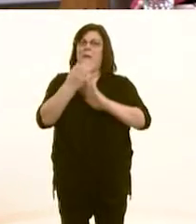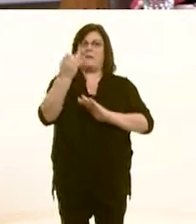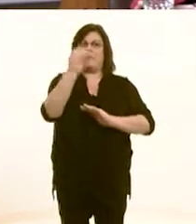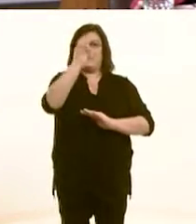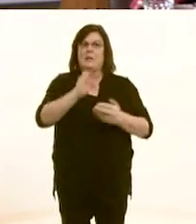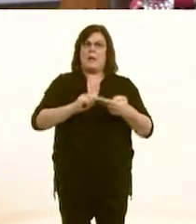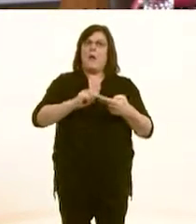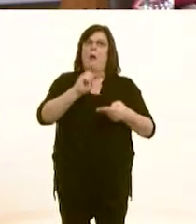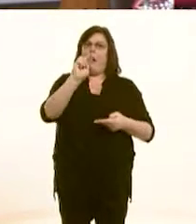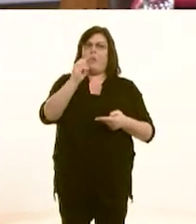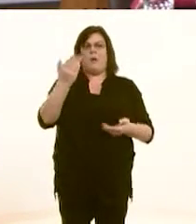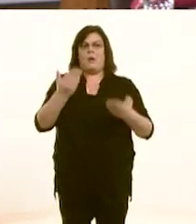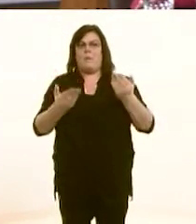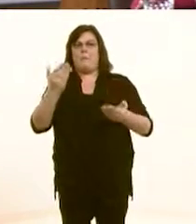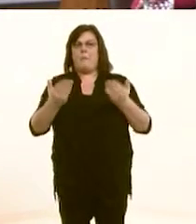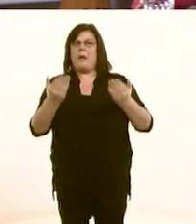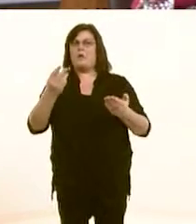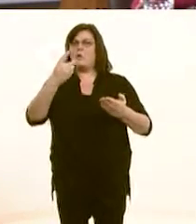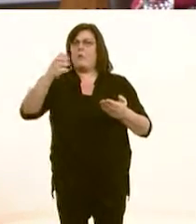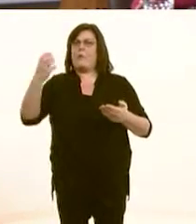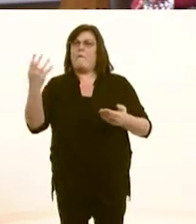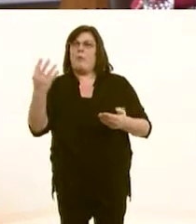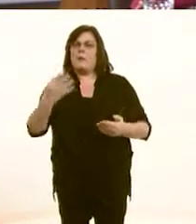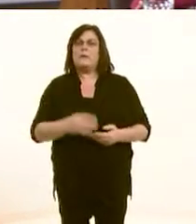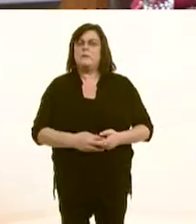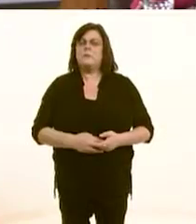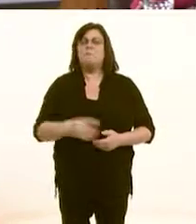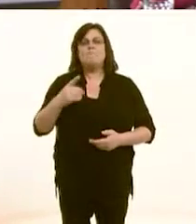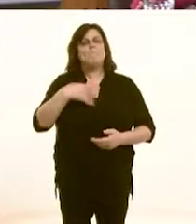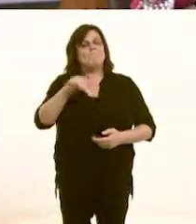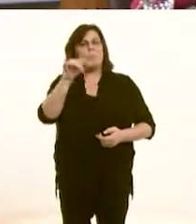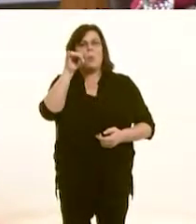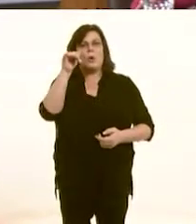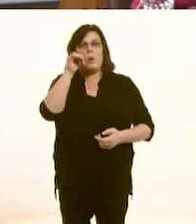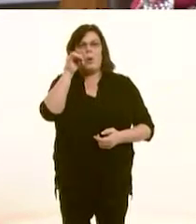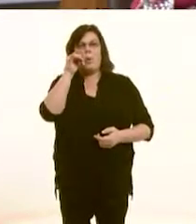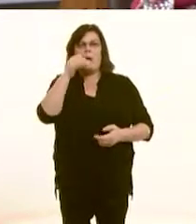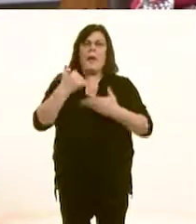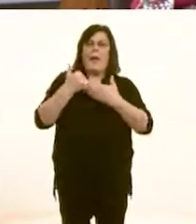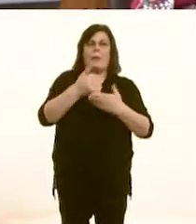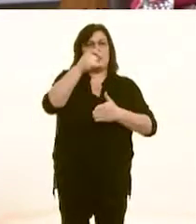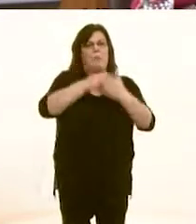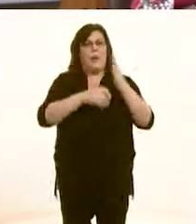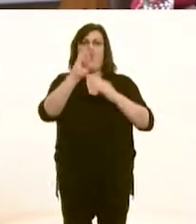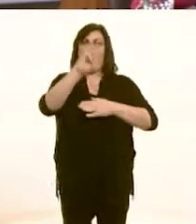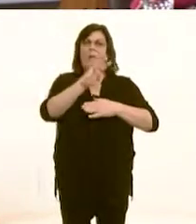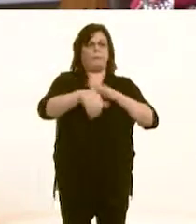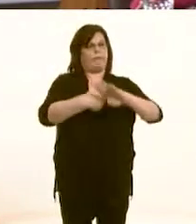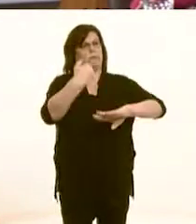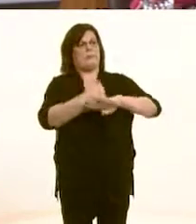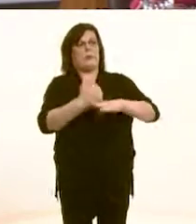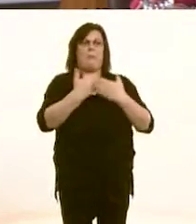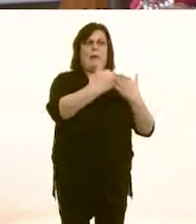increase during the same quarter of 2014. We know that Help to Buy Wales is firmly established. We know that